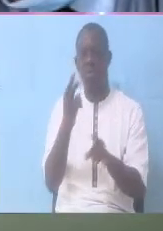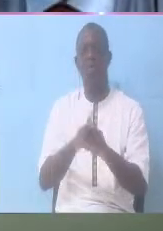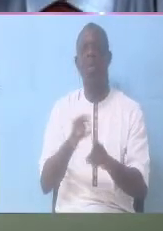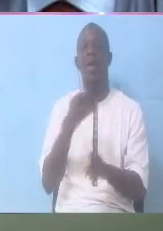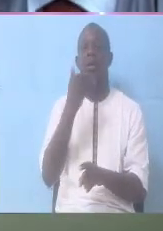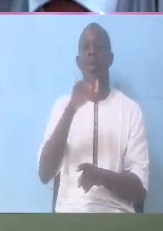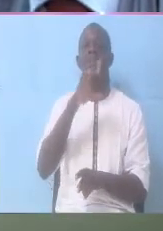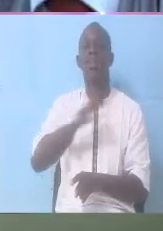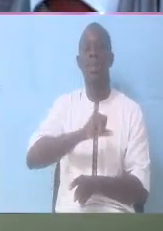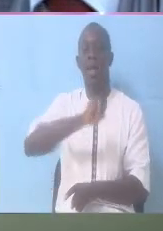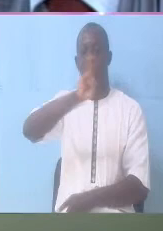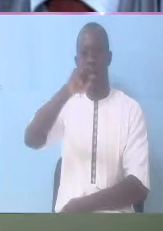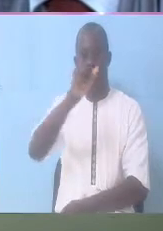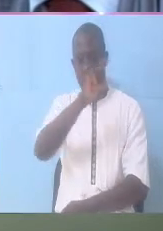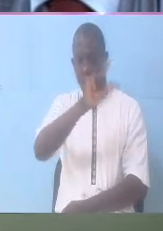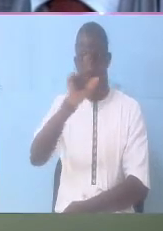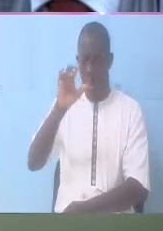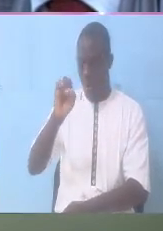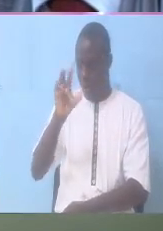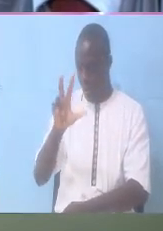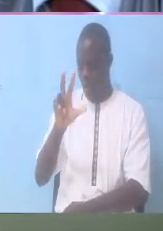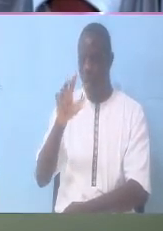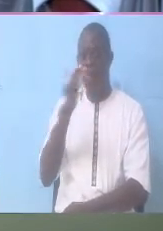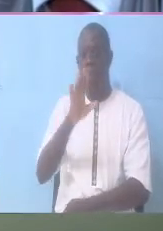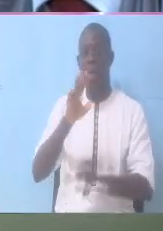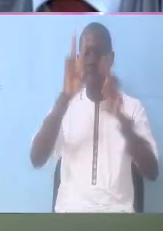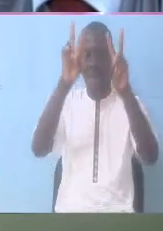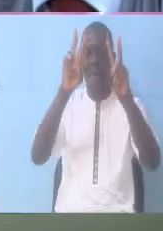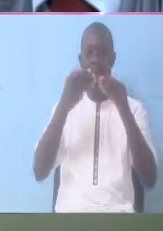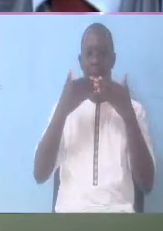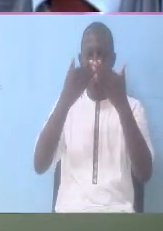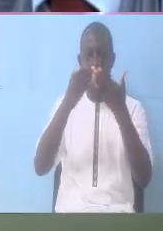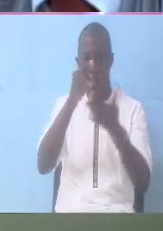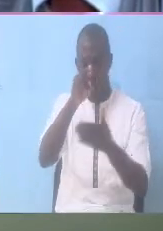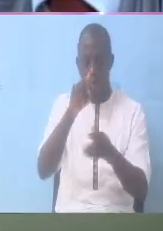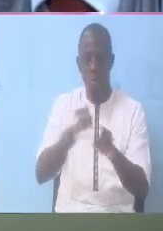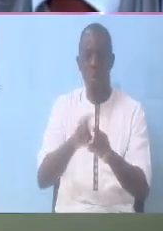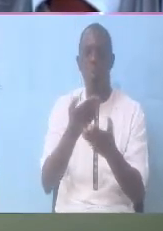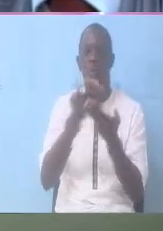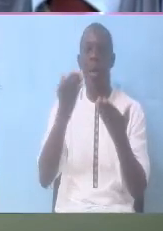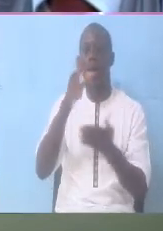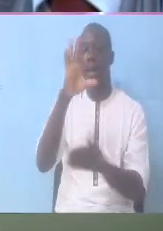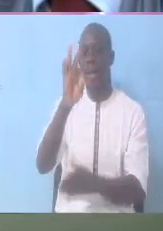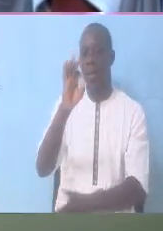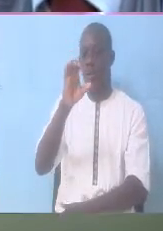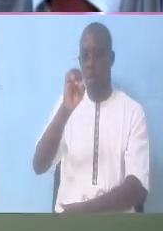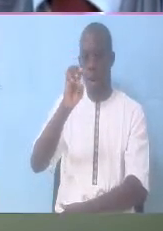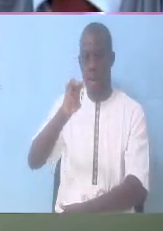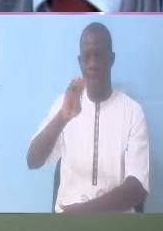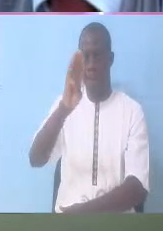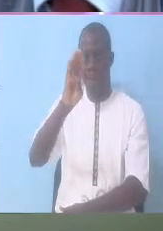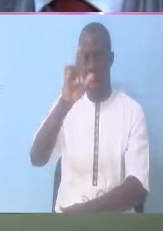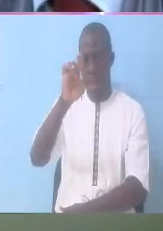Jammeh tell you where Tumbul Tamba told him the 5 Gambians were